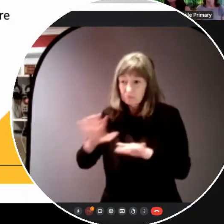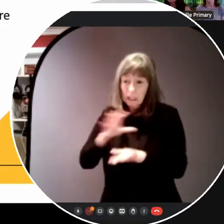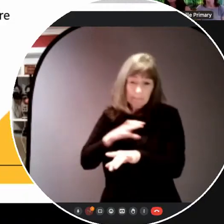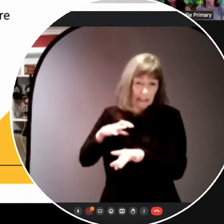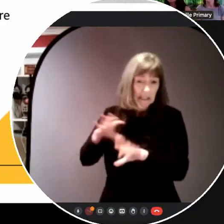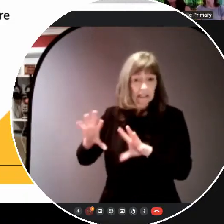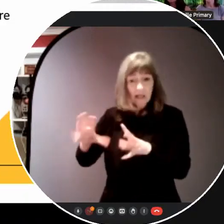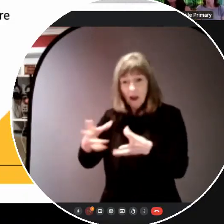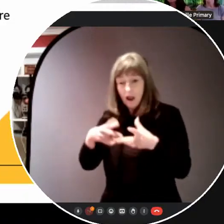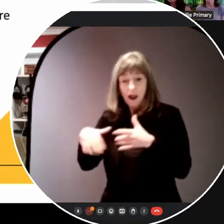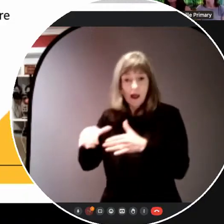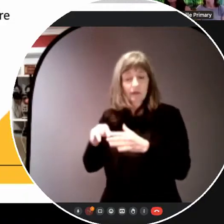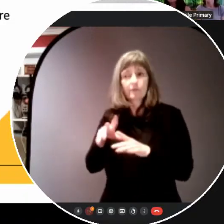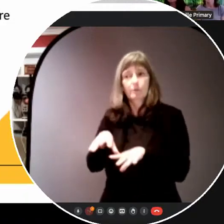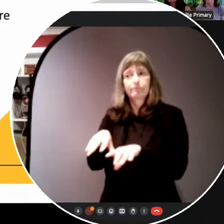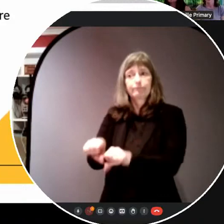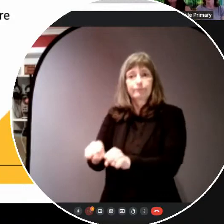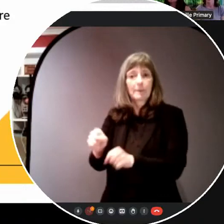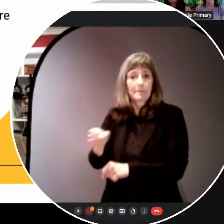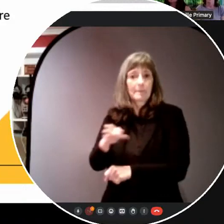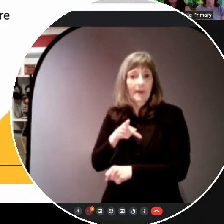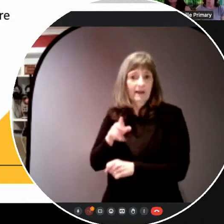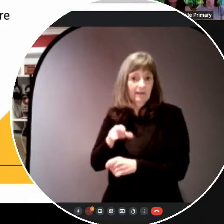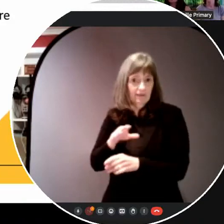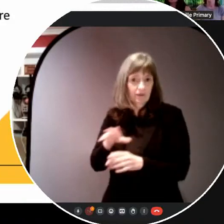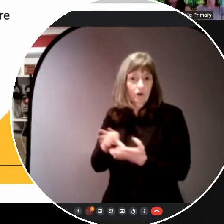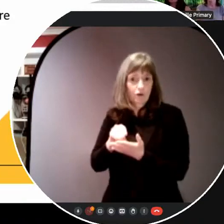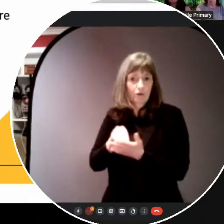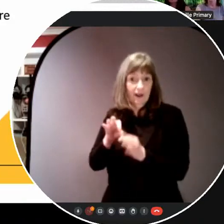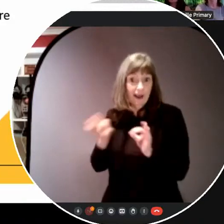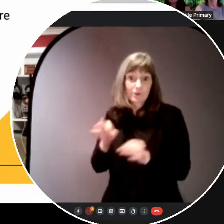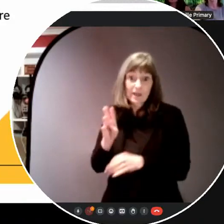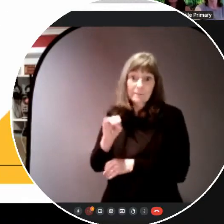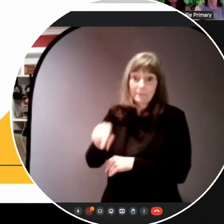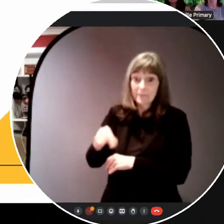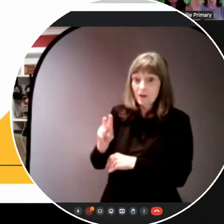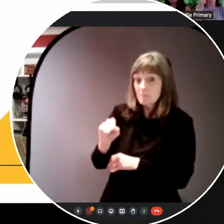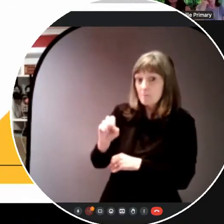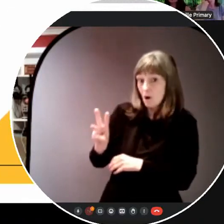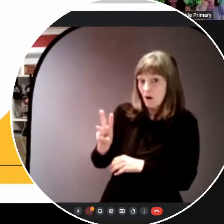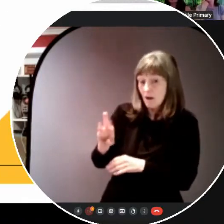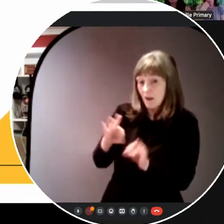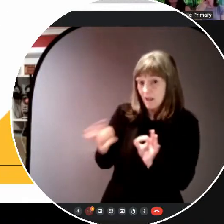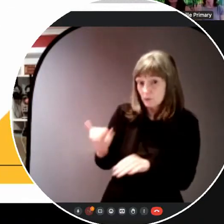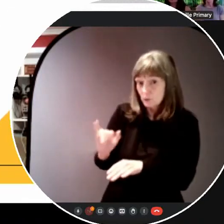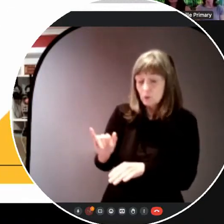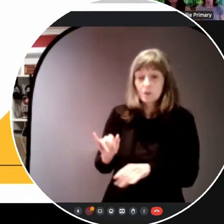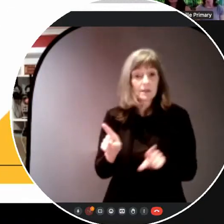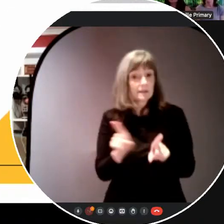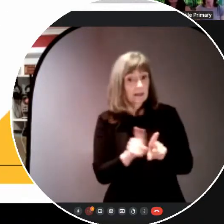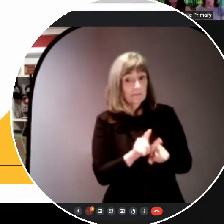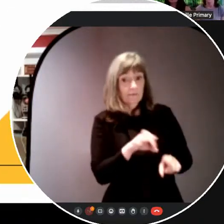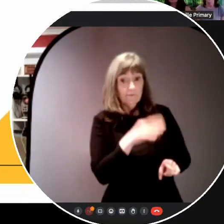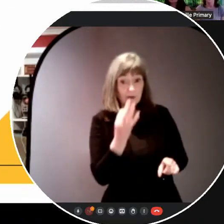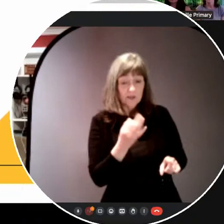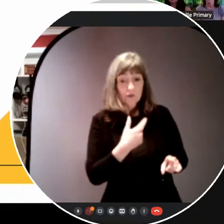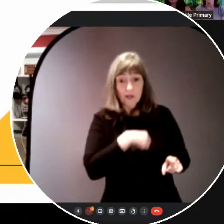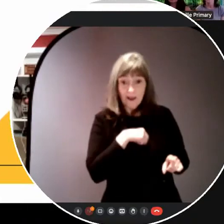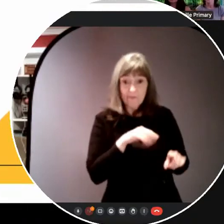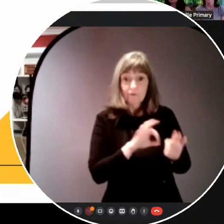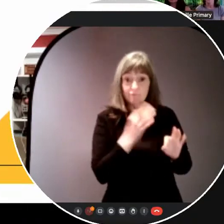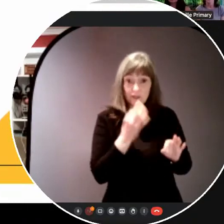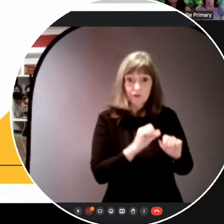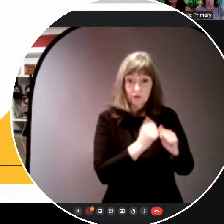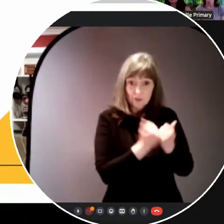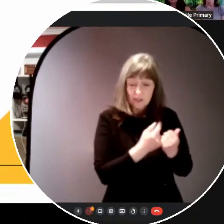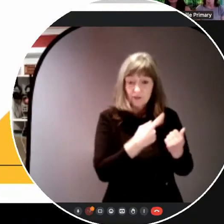us to reclaim that language and even learn the Mi'kmaq language. It's the same for French. We have La Fédération des francophones de Terre-Neuve et